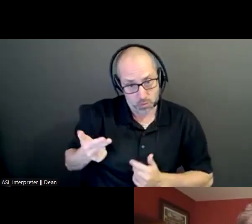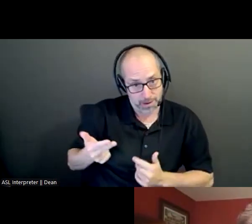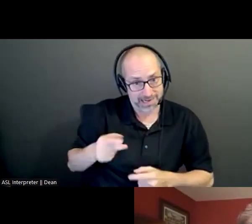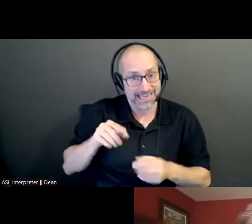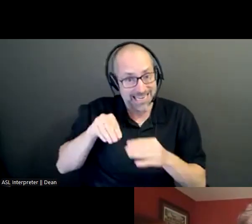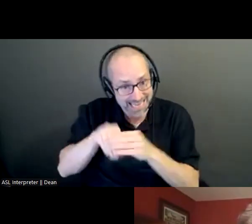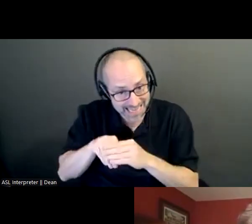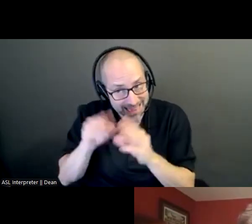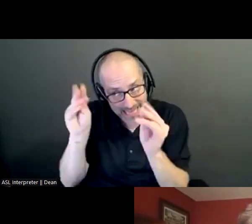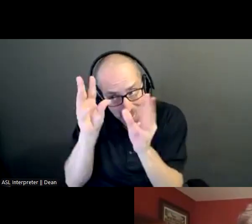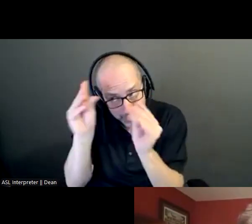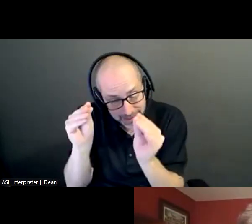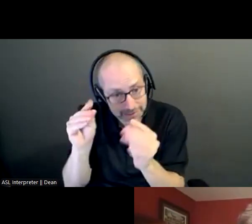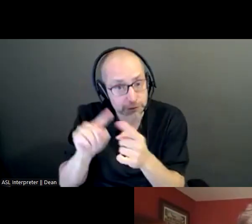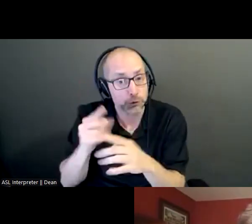the hospital